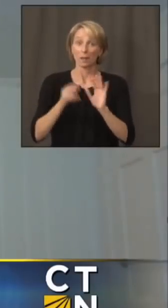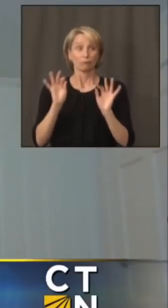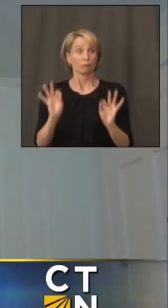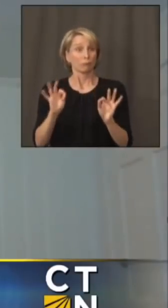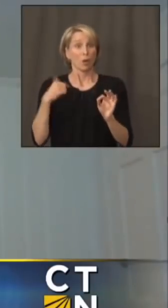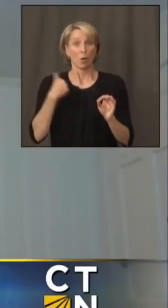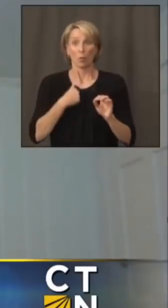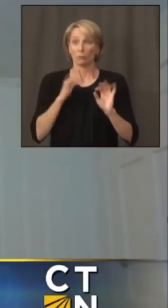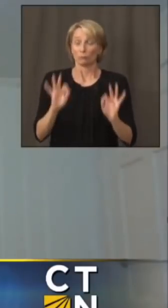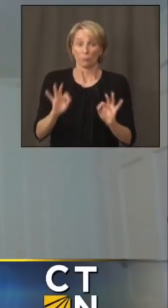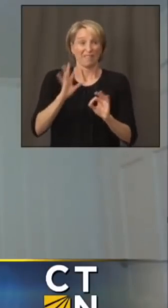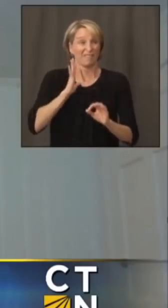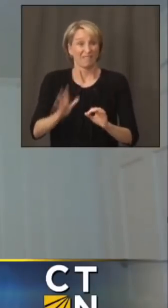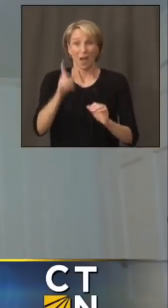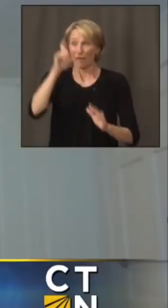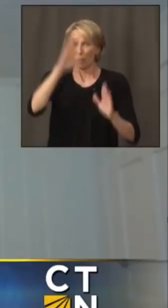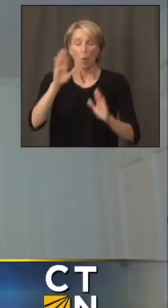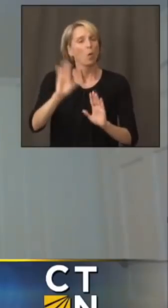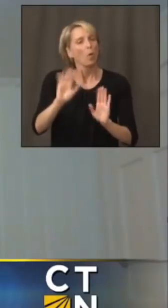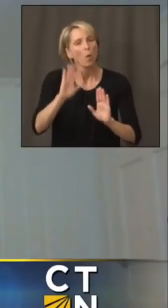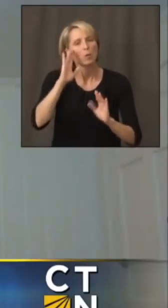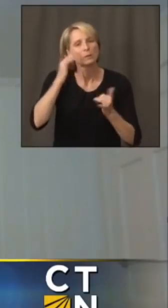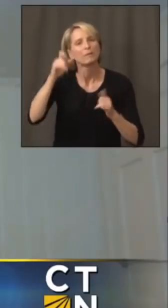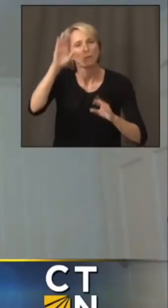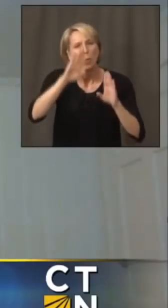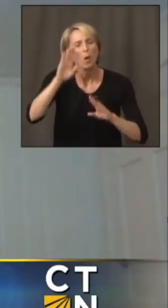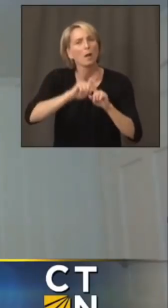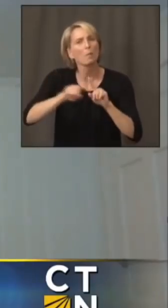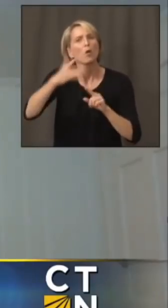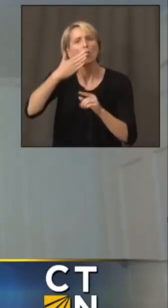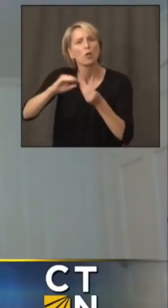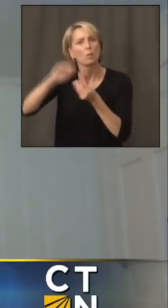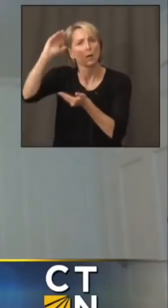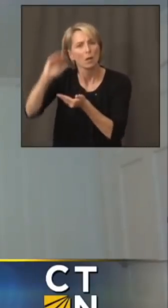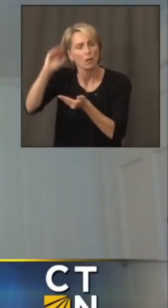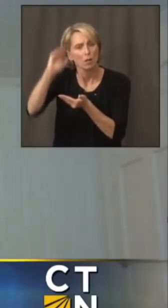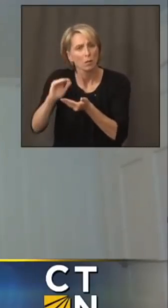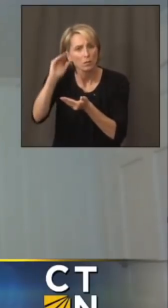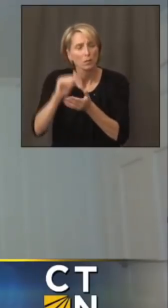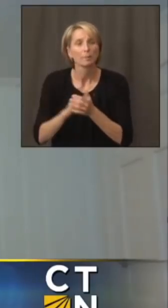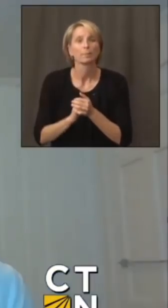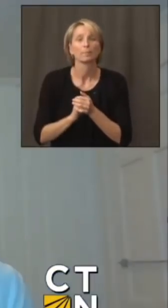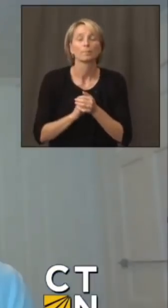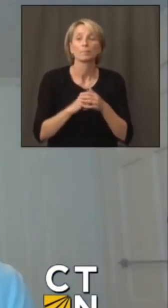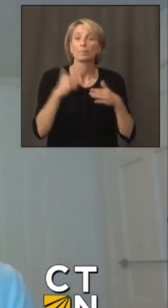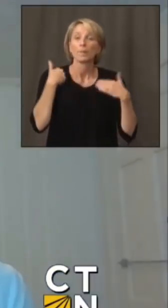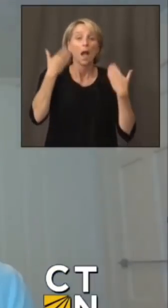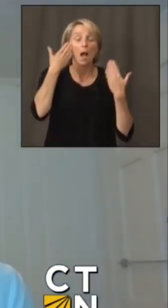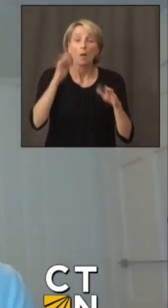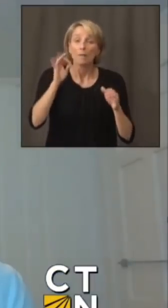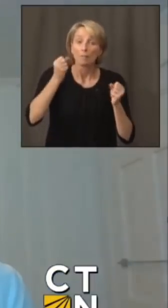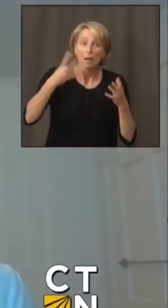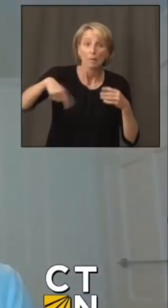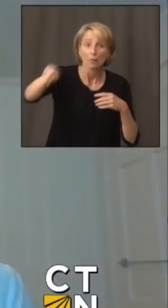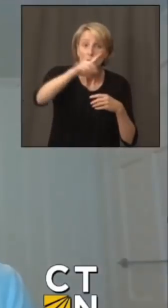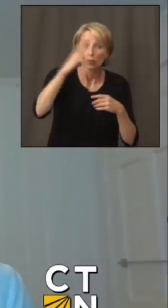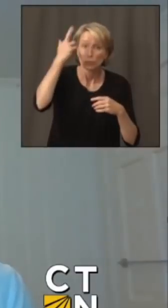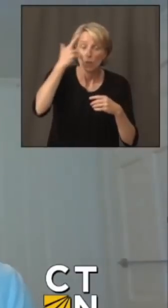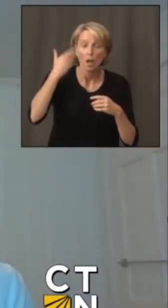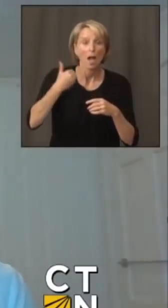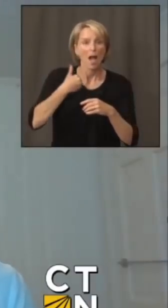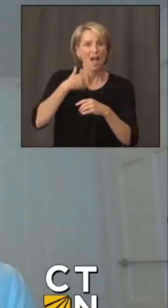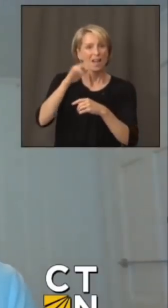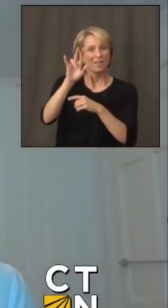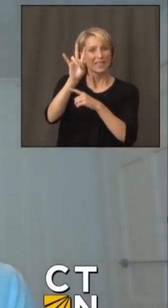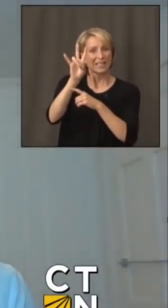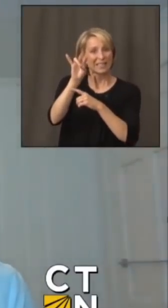wonderful. Yeah. I don't know if people know, but 70% of households with children 0 to 11 need child care